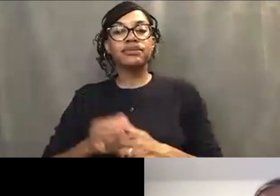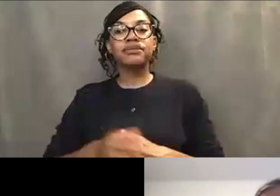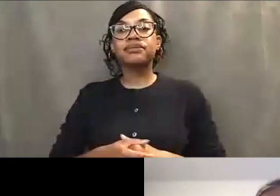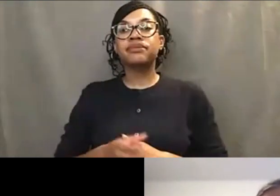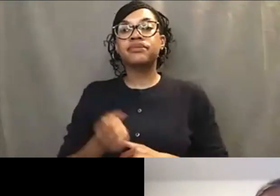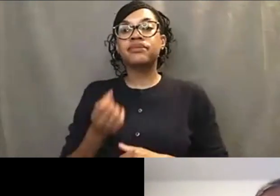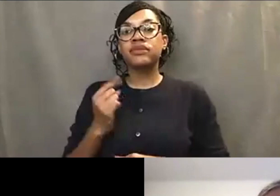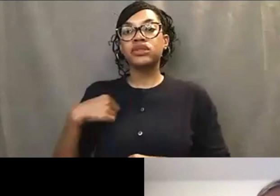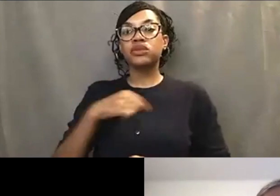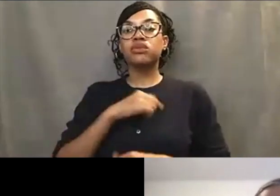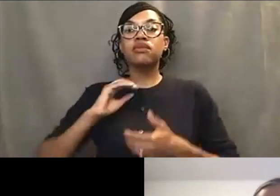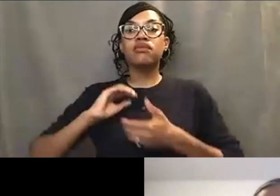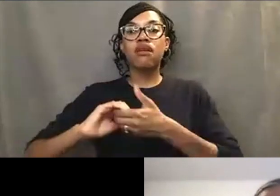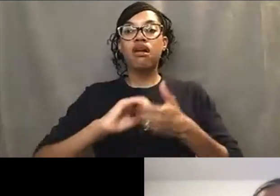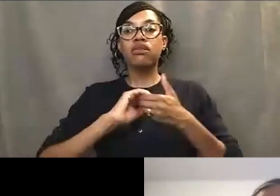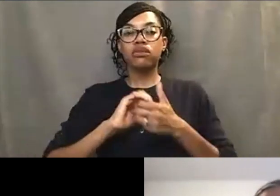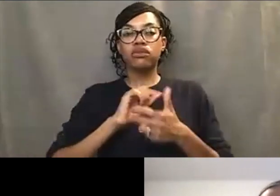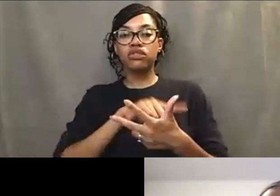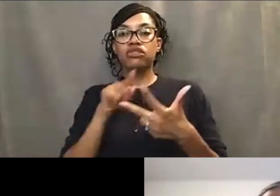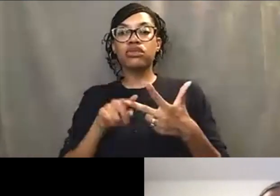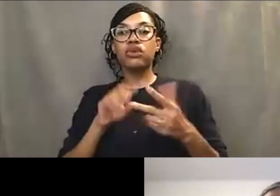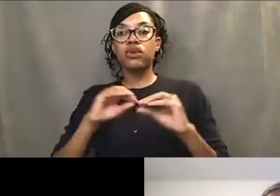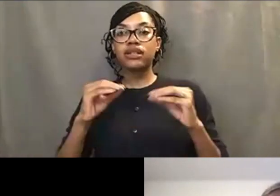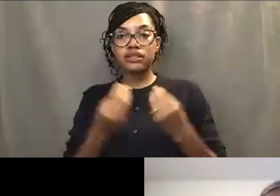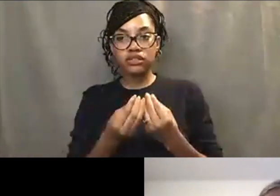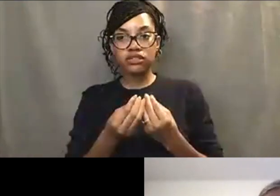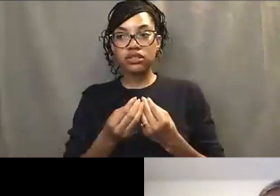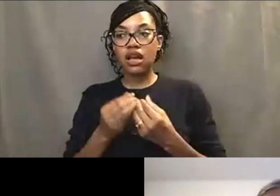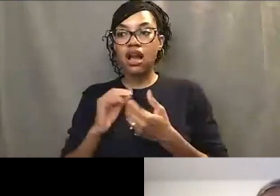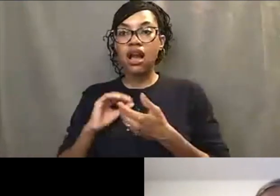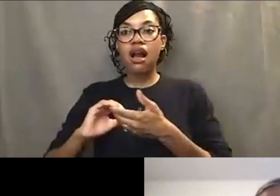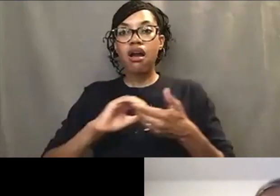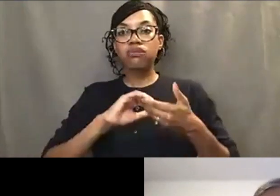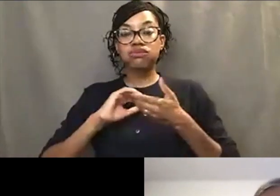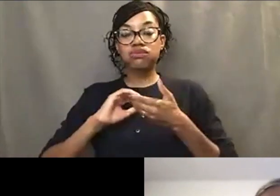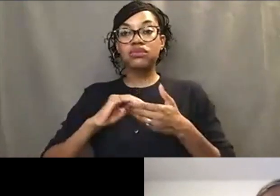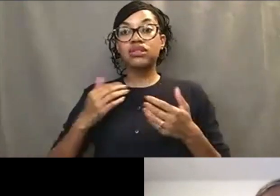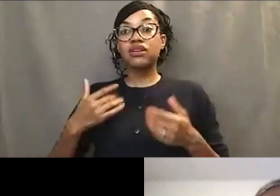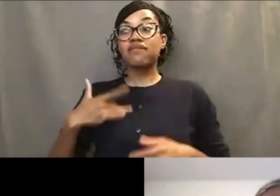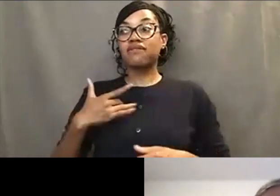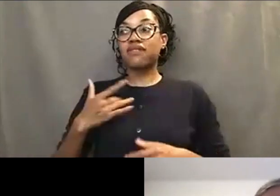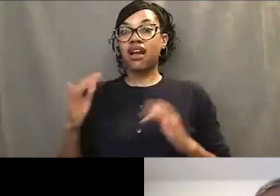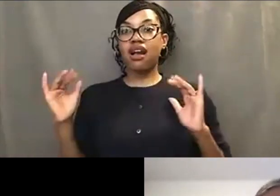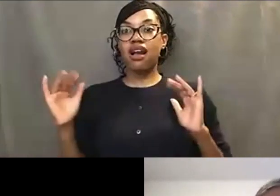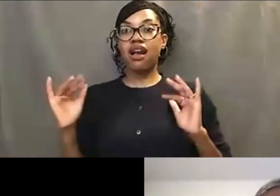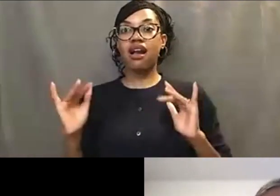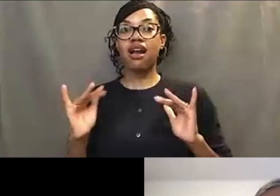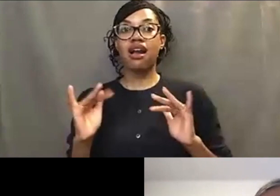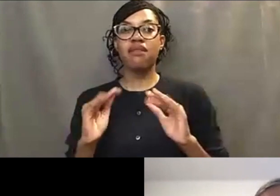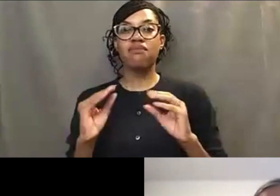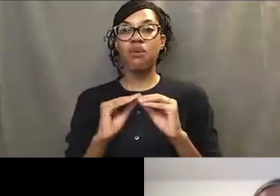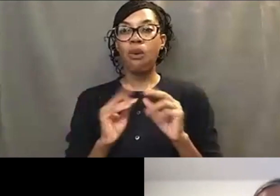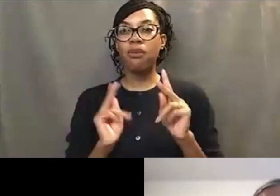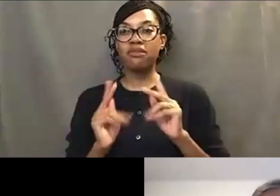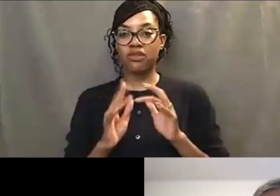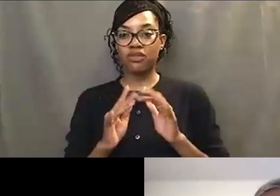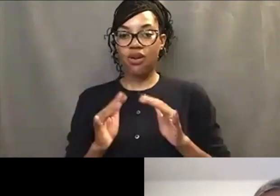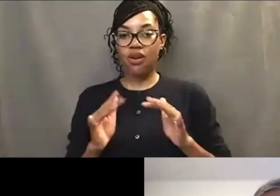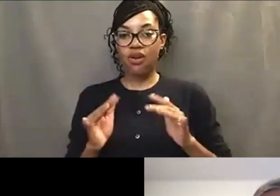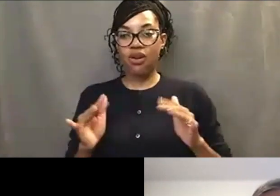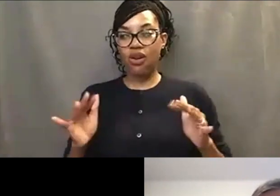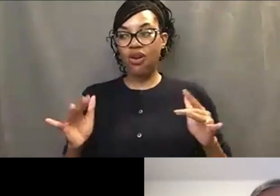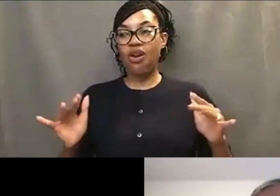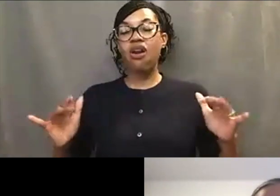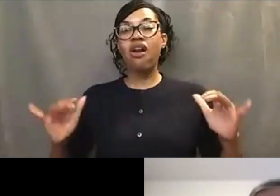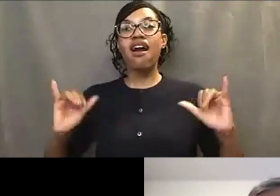Reclaim Our Schools, we were filled with both added capacity and the hope to embark on the work of